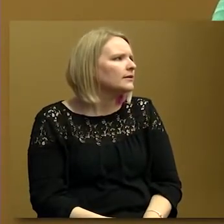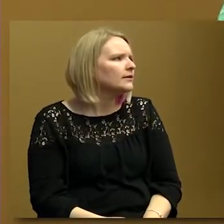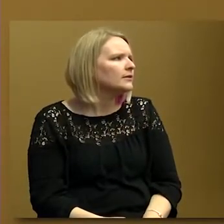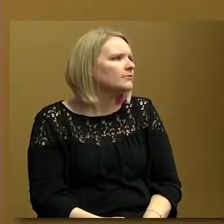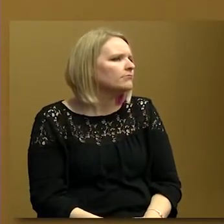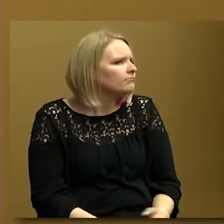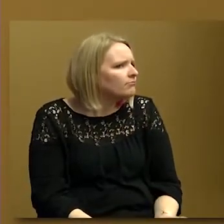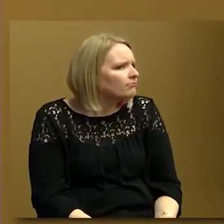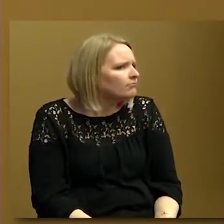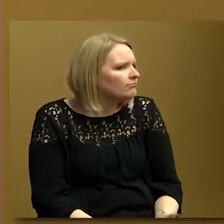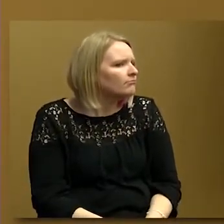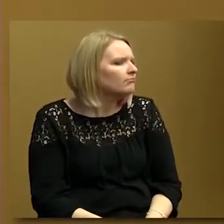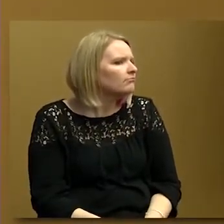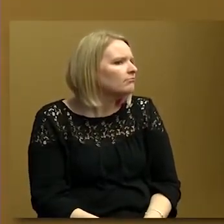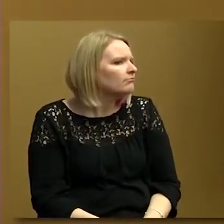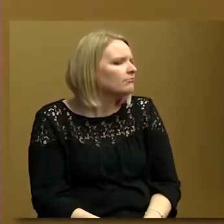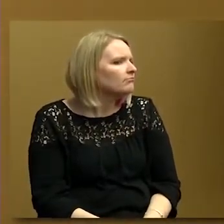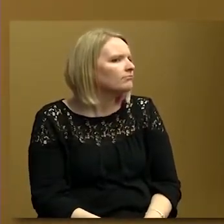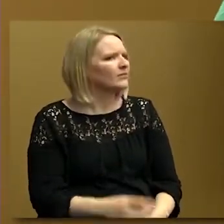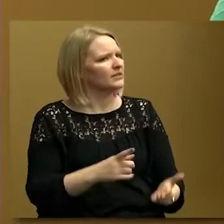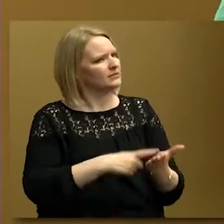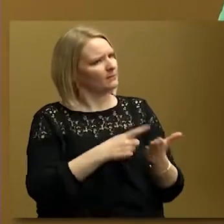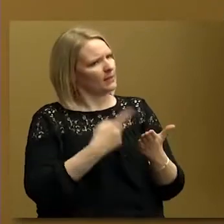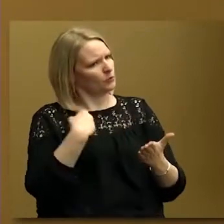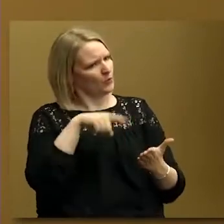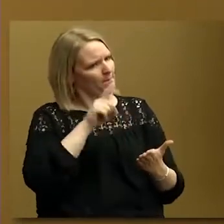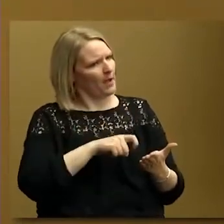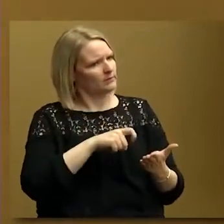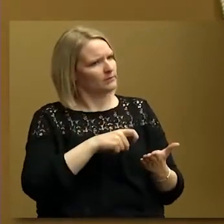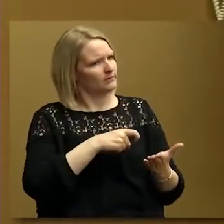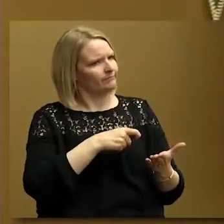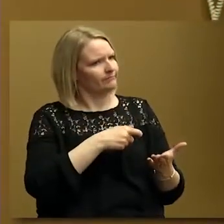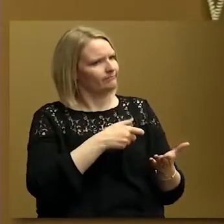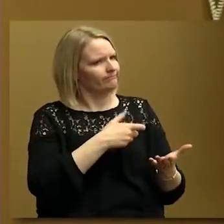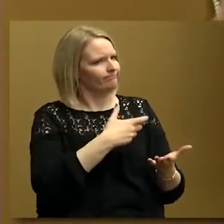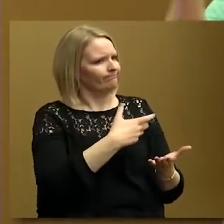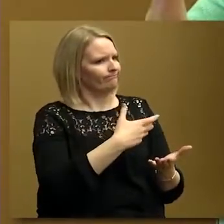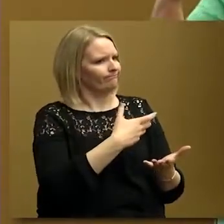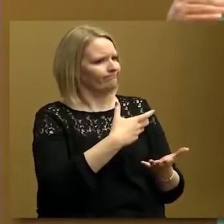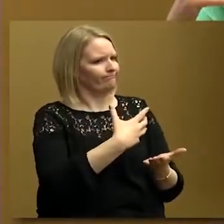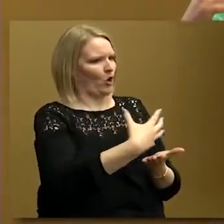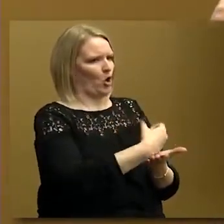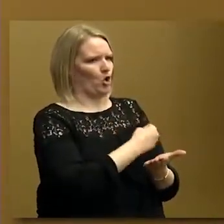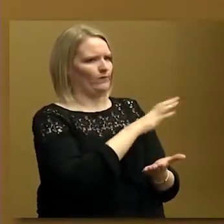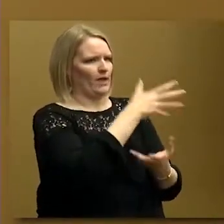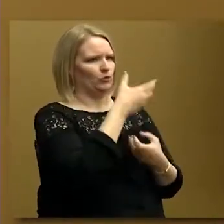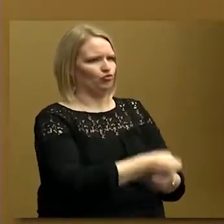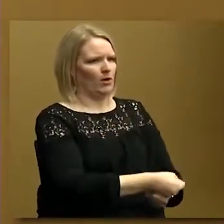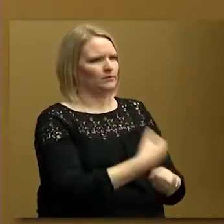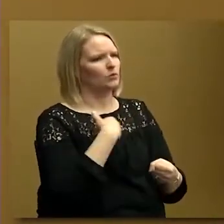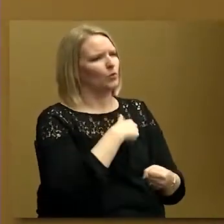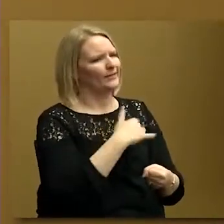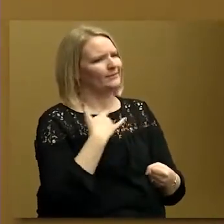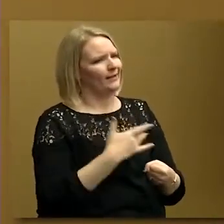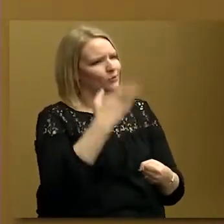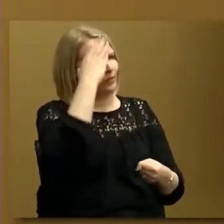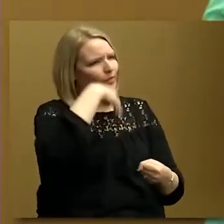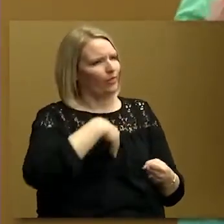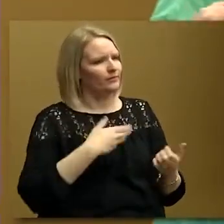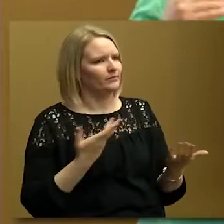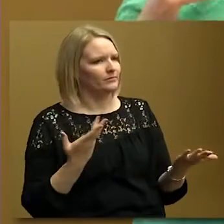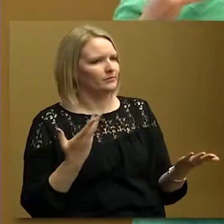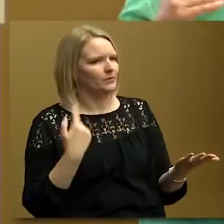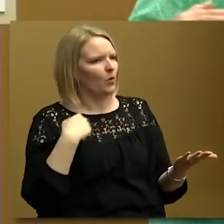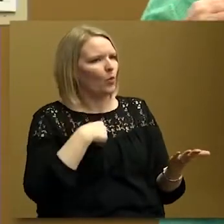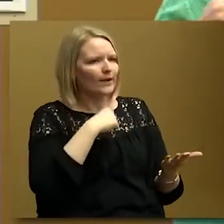You know? Sometimes we have to earn that trust, but we don't think about that. We don't think about